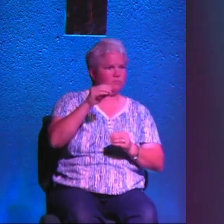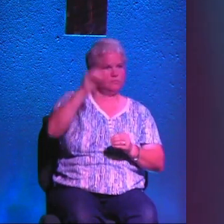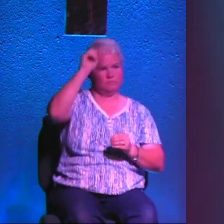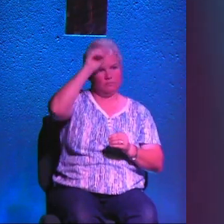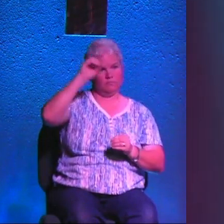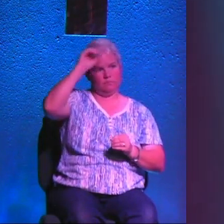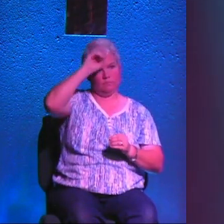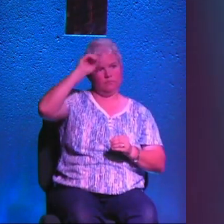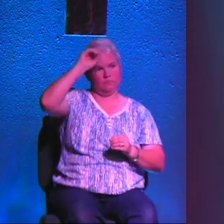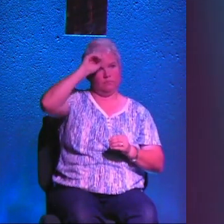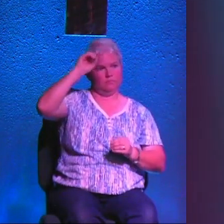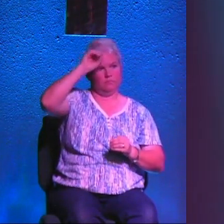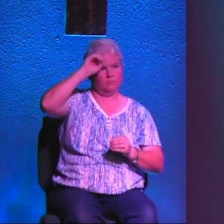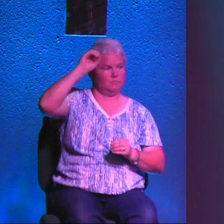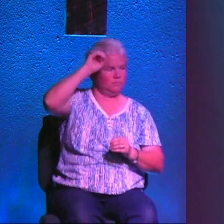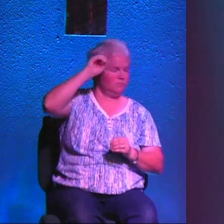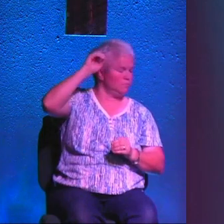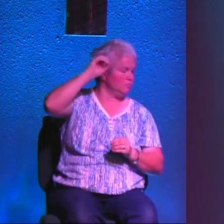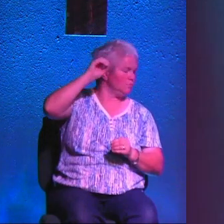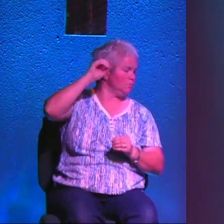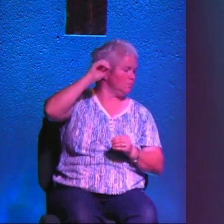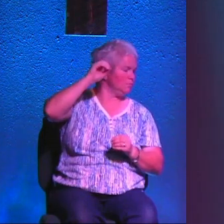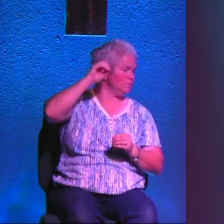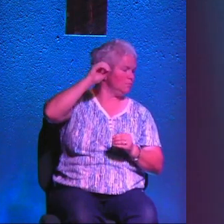their requirements.